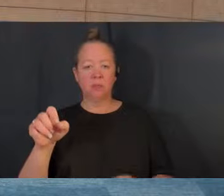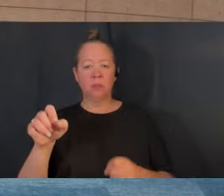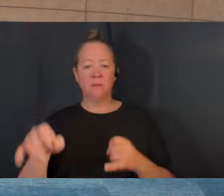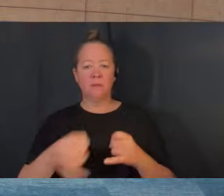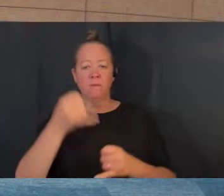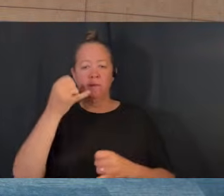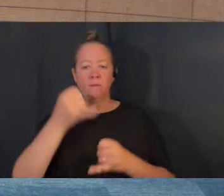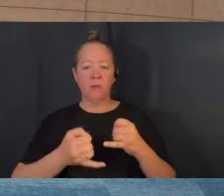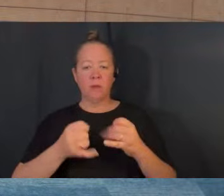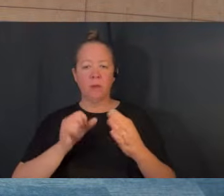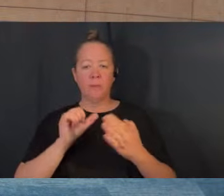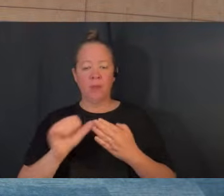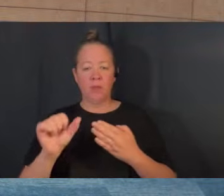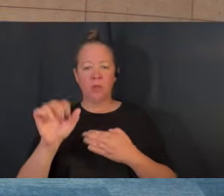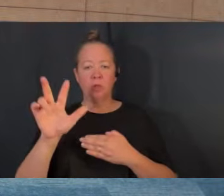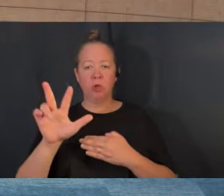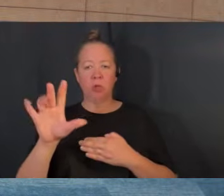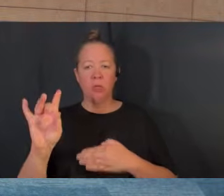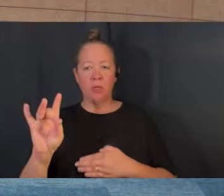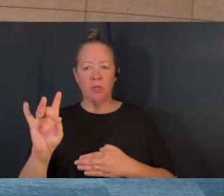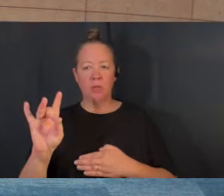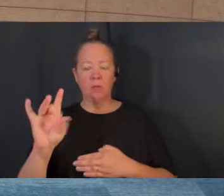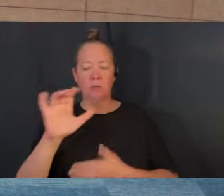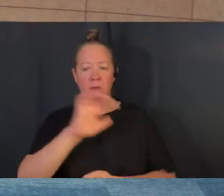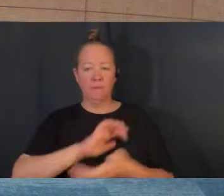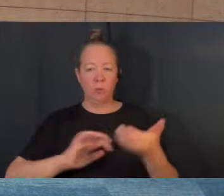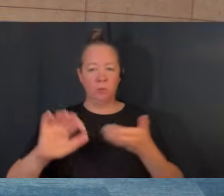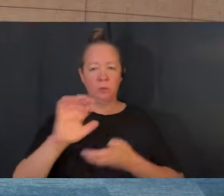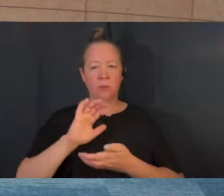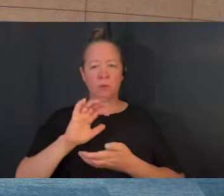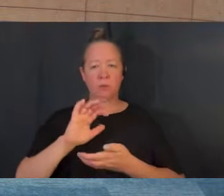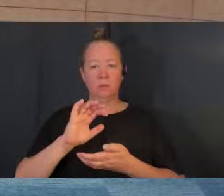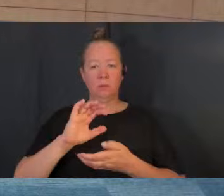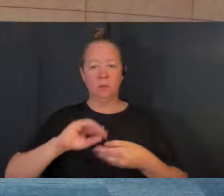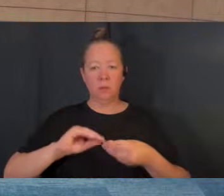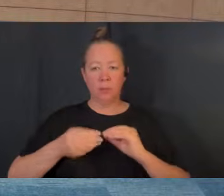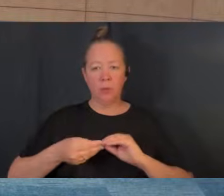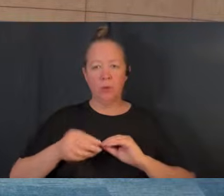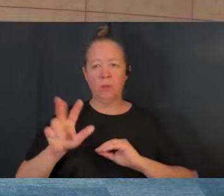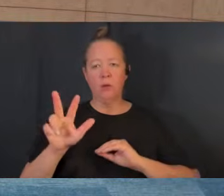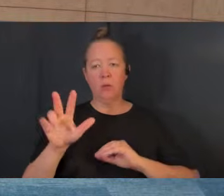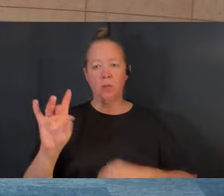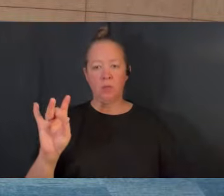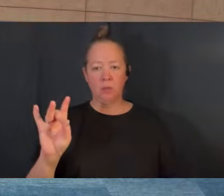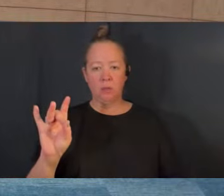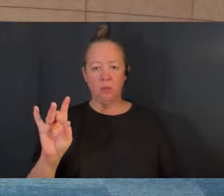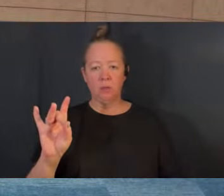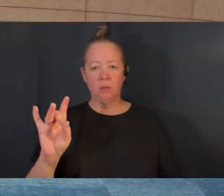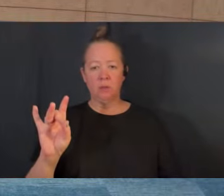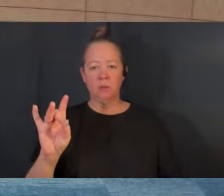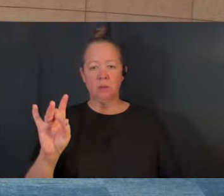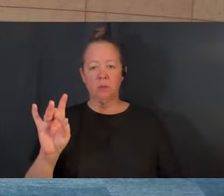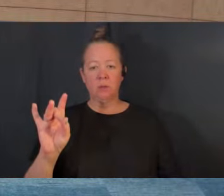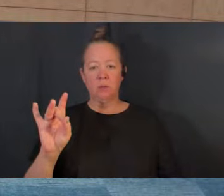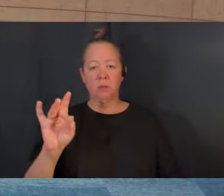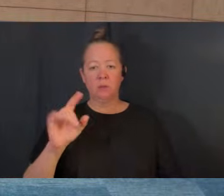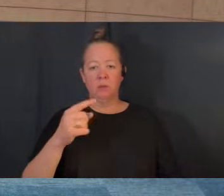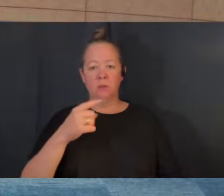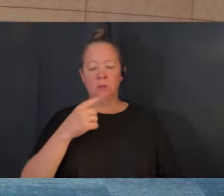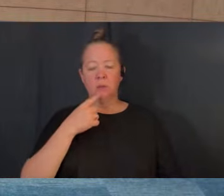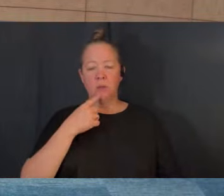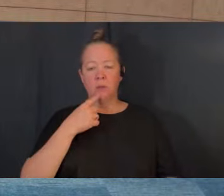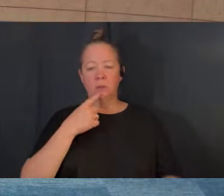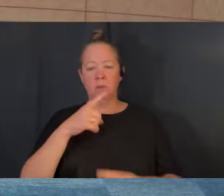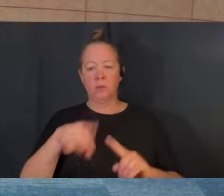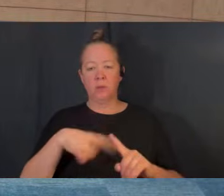Confusing, number 38, which says some things about a point, and then or